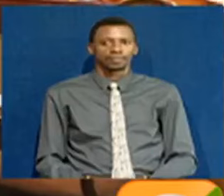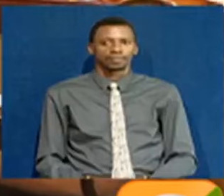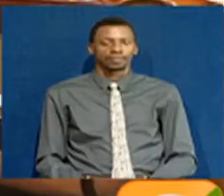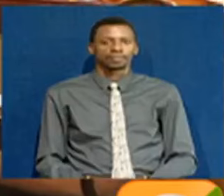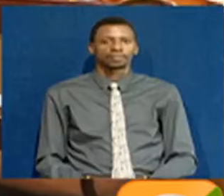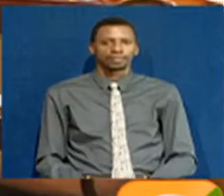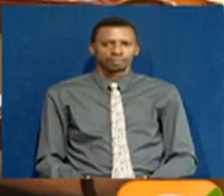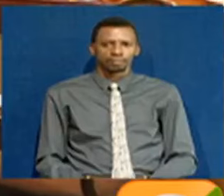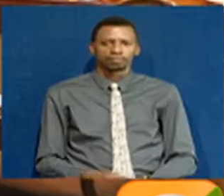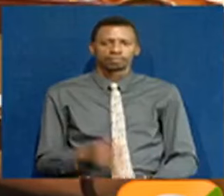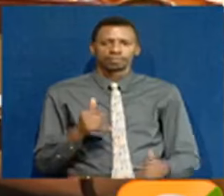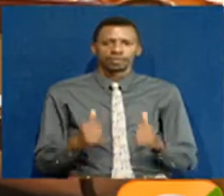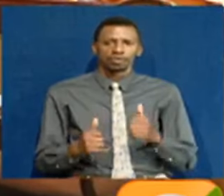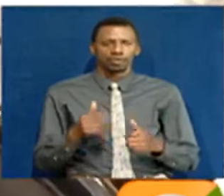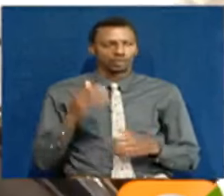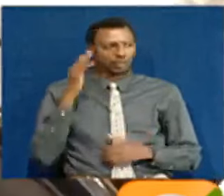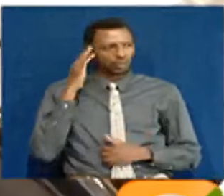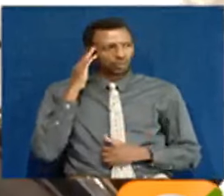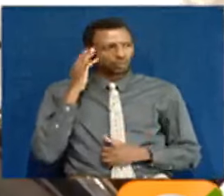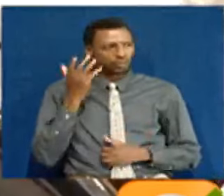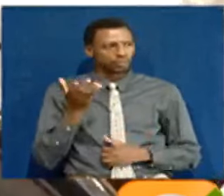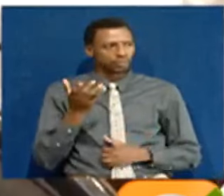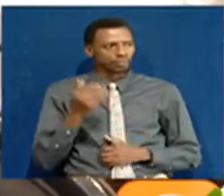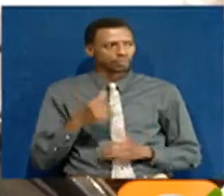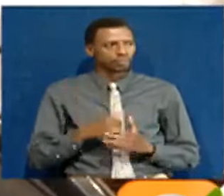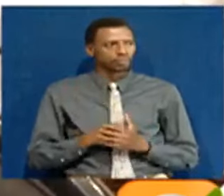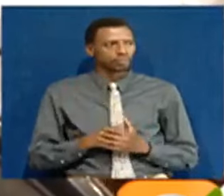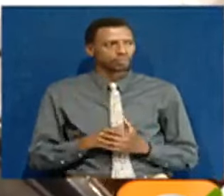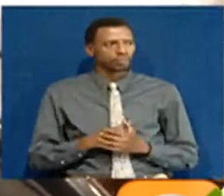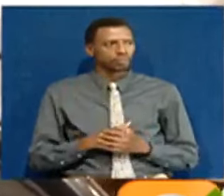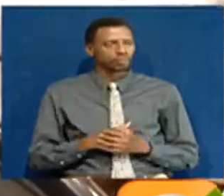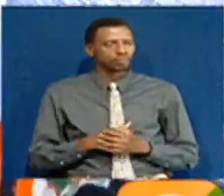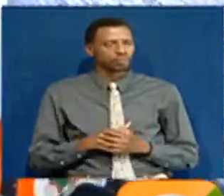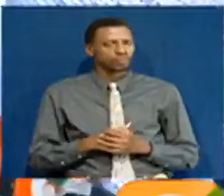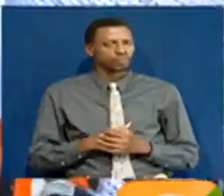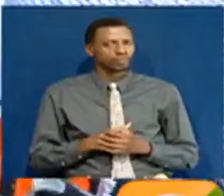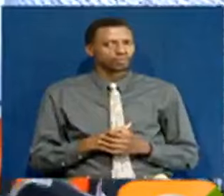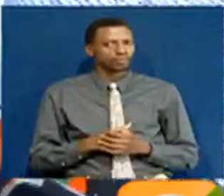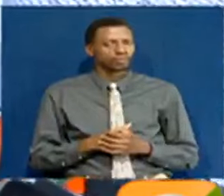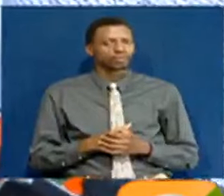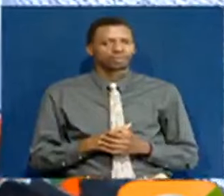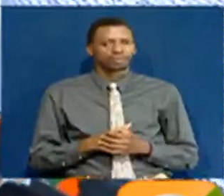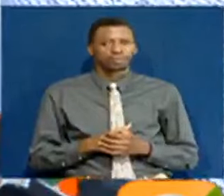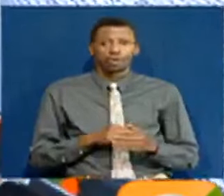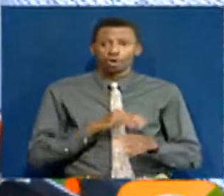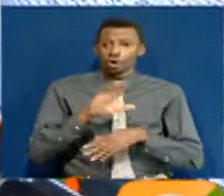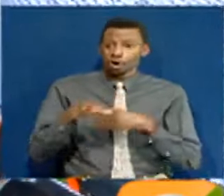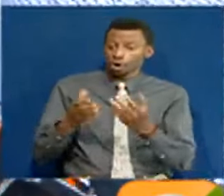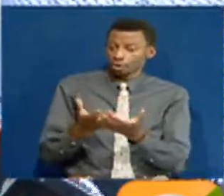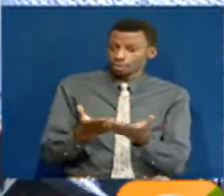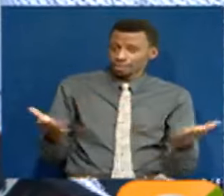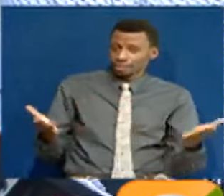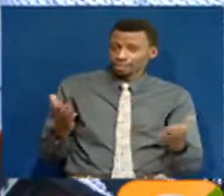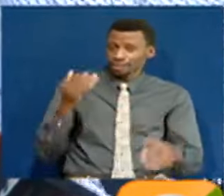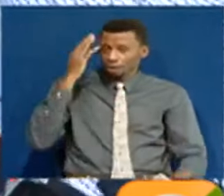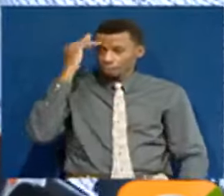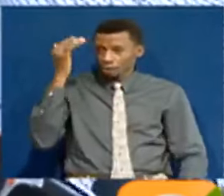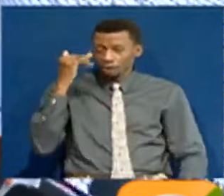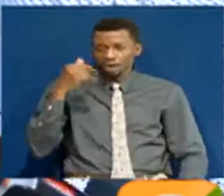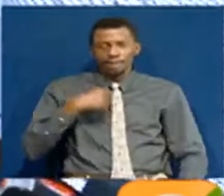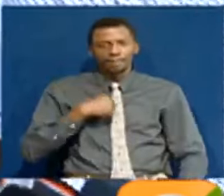I know they don't need any. Which one maybe request? All this is because I want